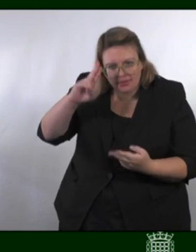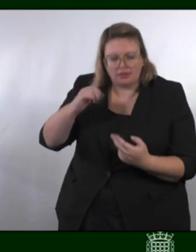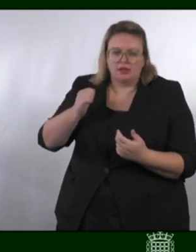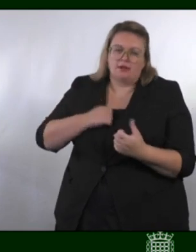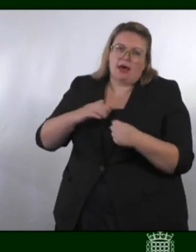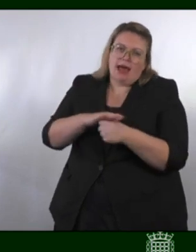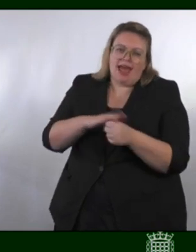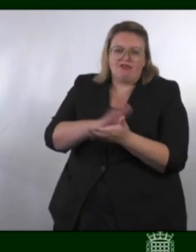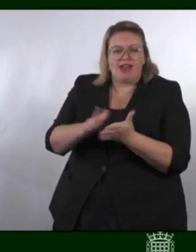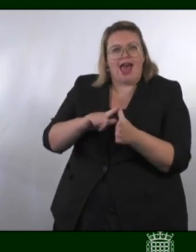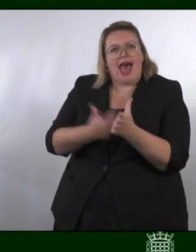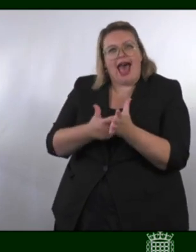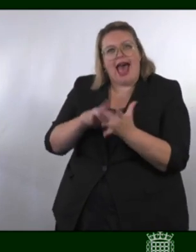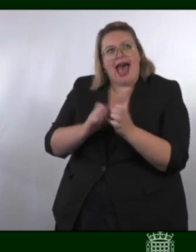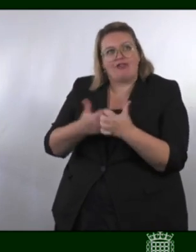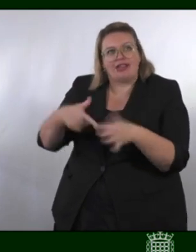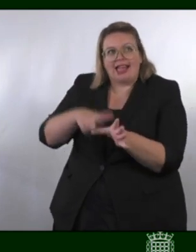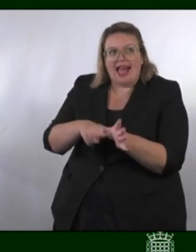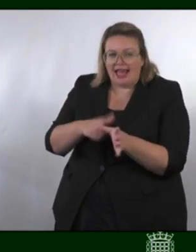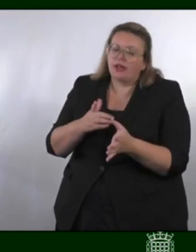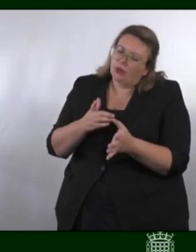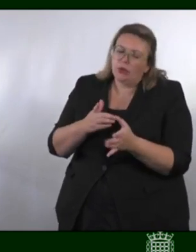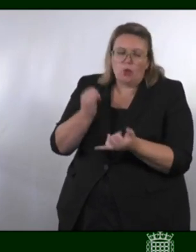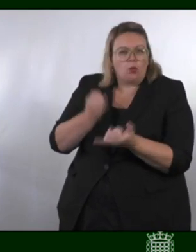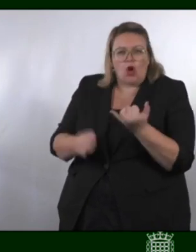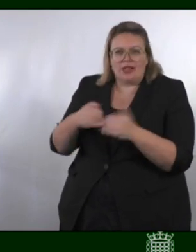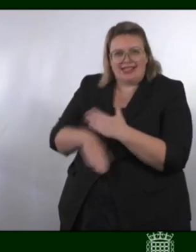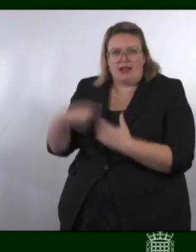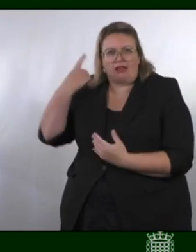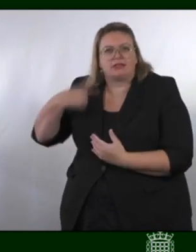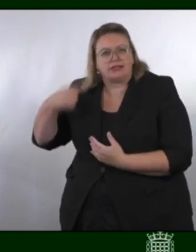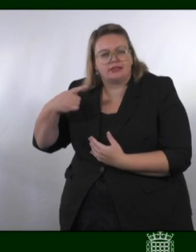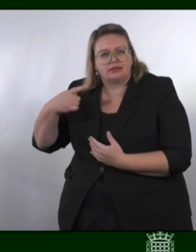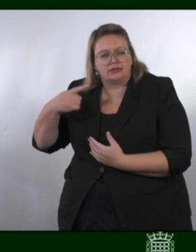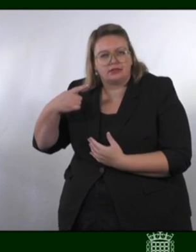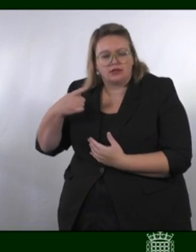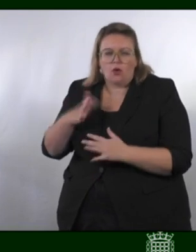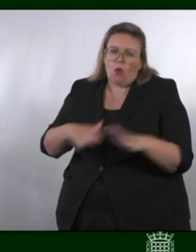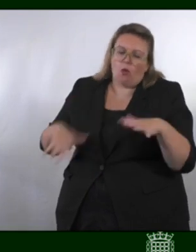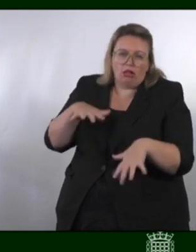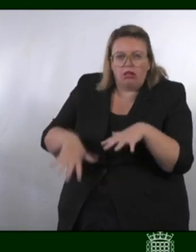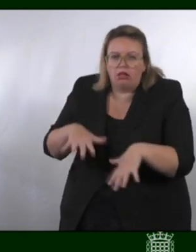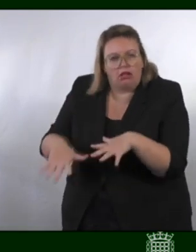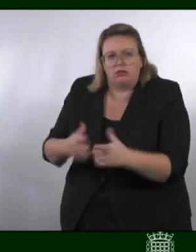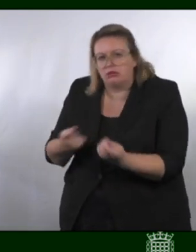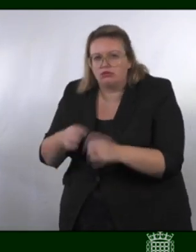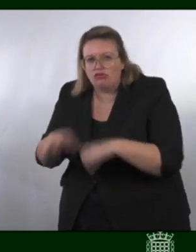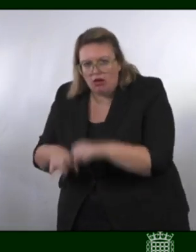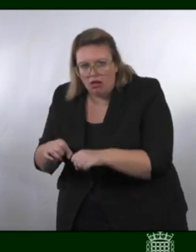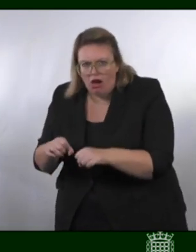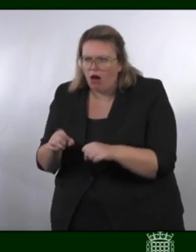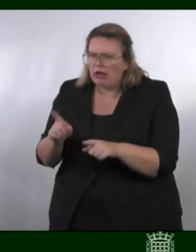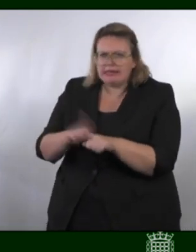the highest in the capital. Unfortunately, we are at the same time facing the idea that there could be a congestion